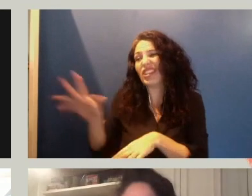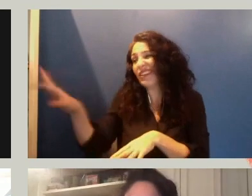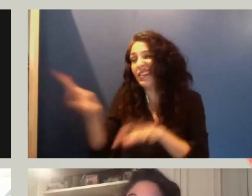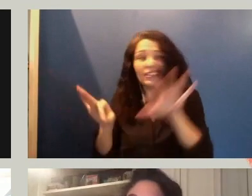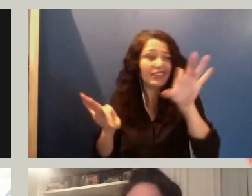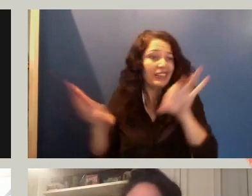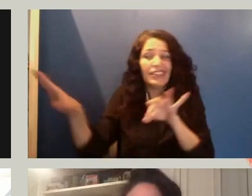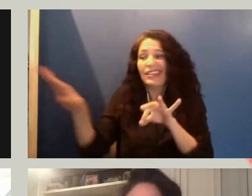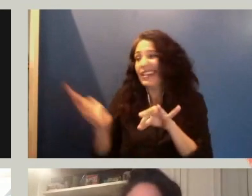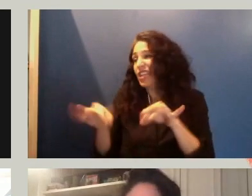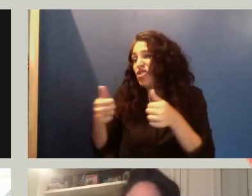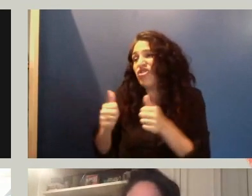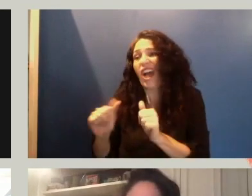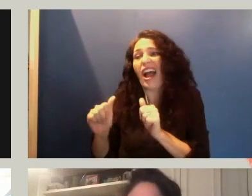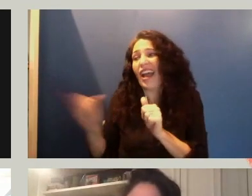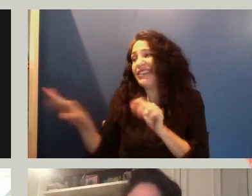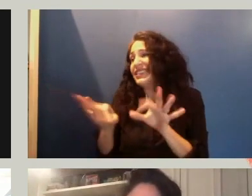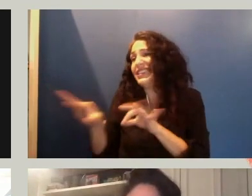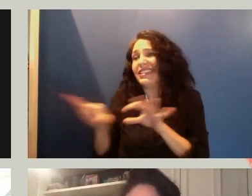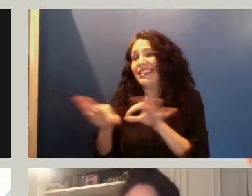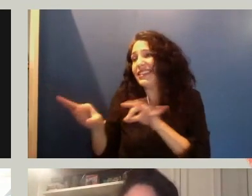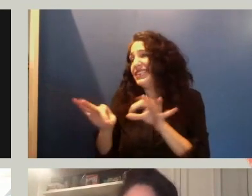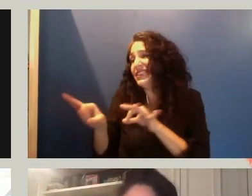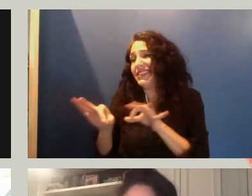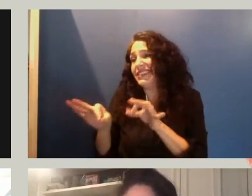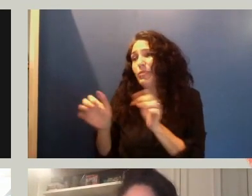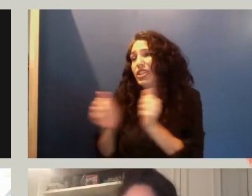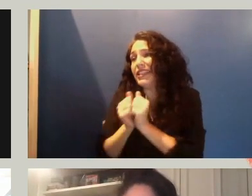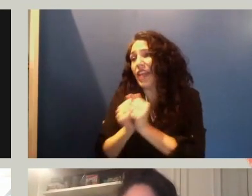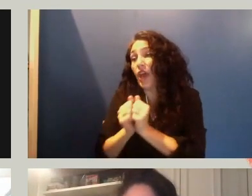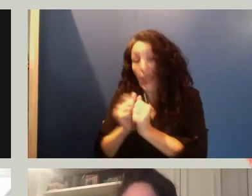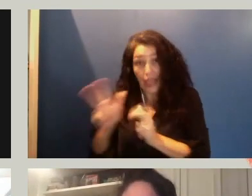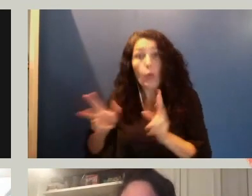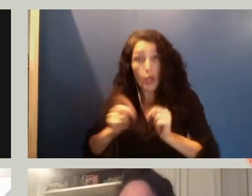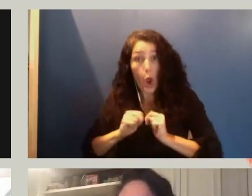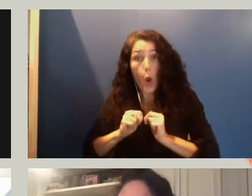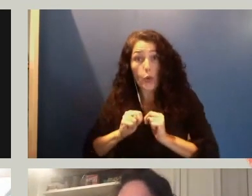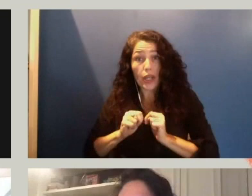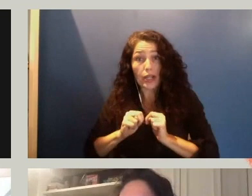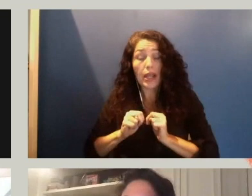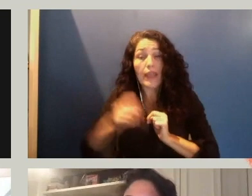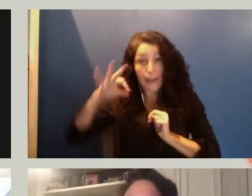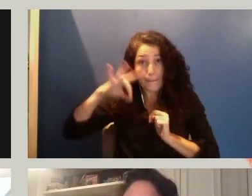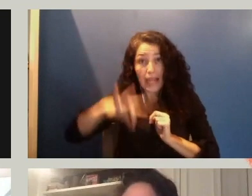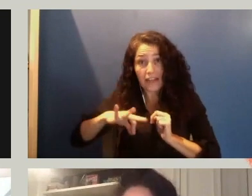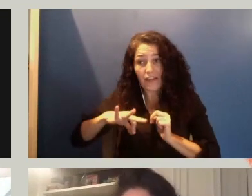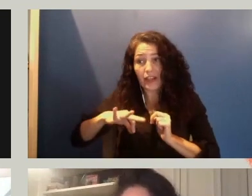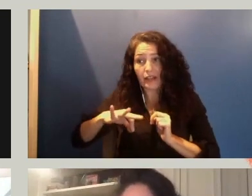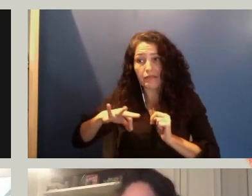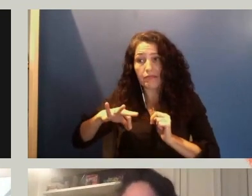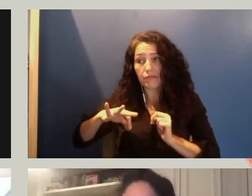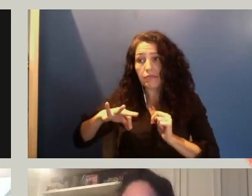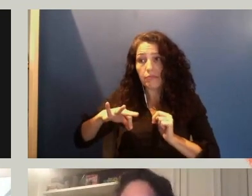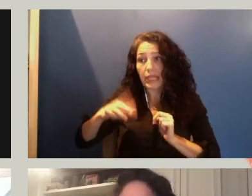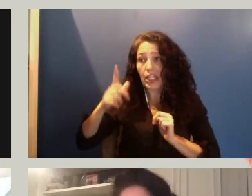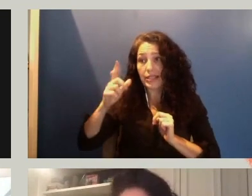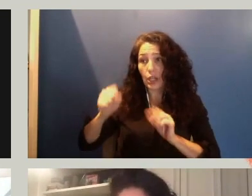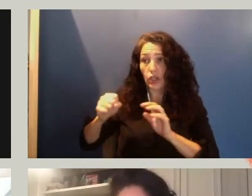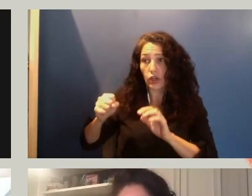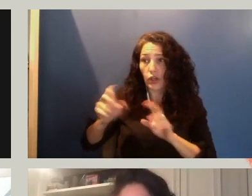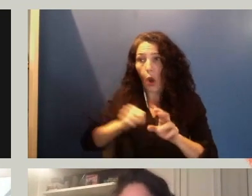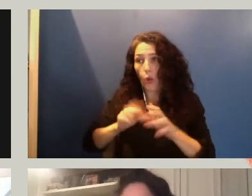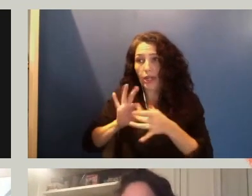make them, and they'd own it on the back end and would benefit from the profitability of that film. And they would be able to squeeze more life out of it because the